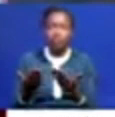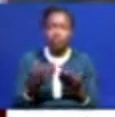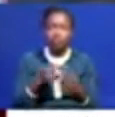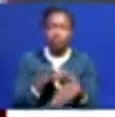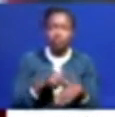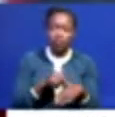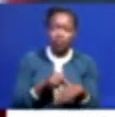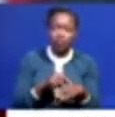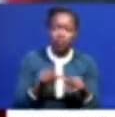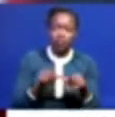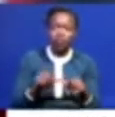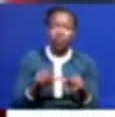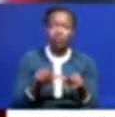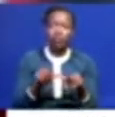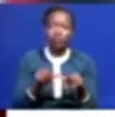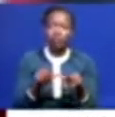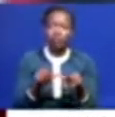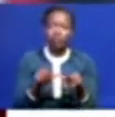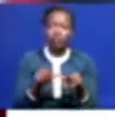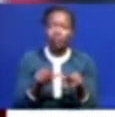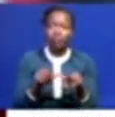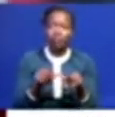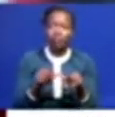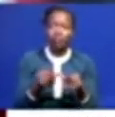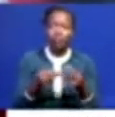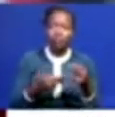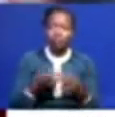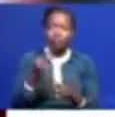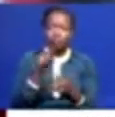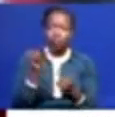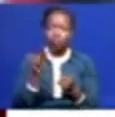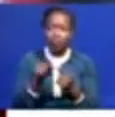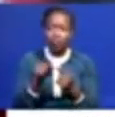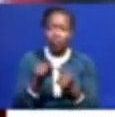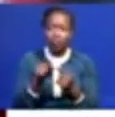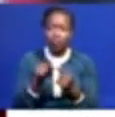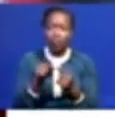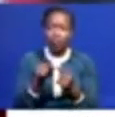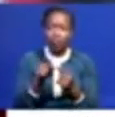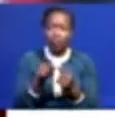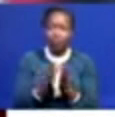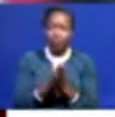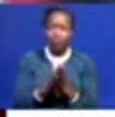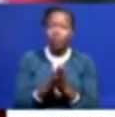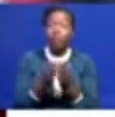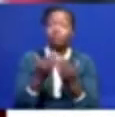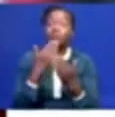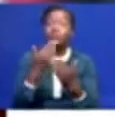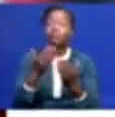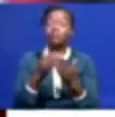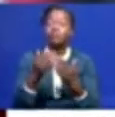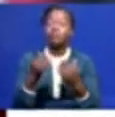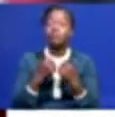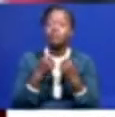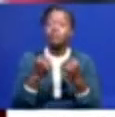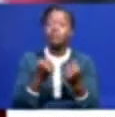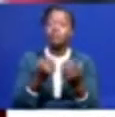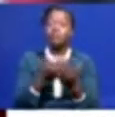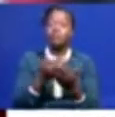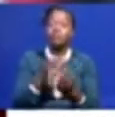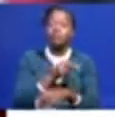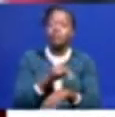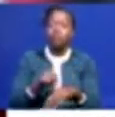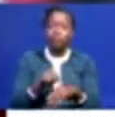natural, sustainable product that deliver high efficacy thanks to the power of green sciences. So it's really reconciling nature